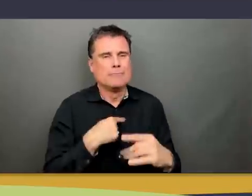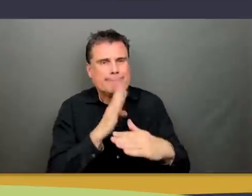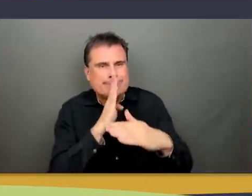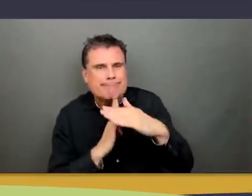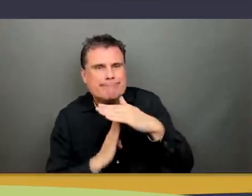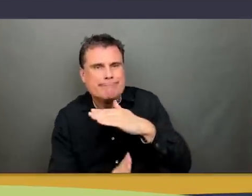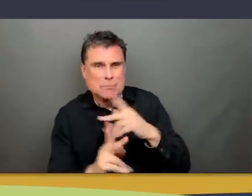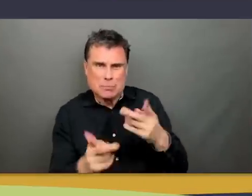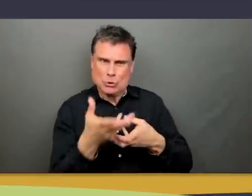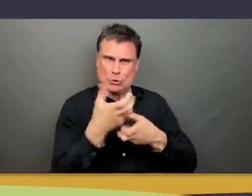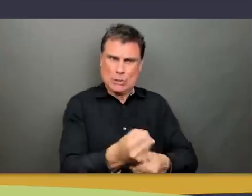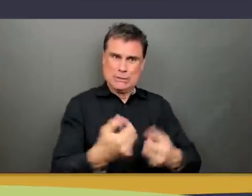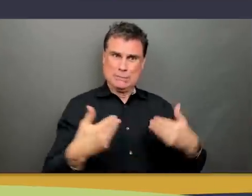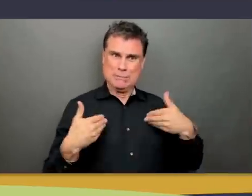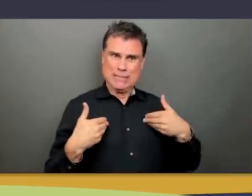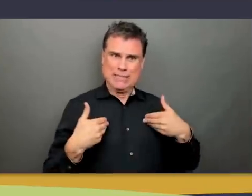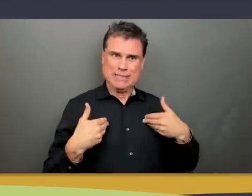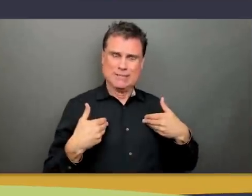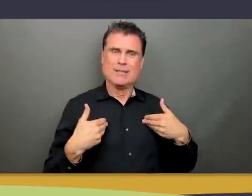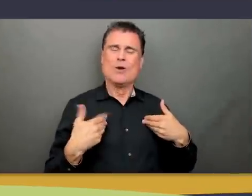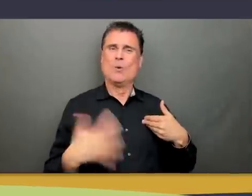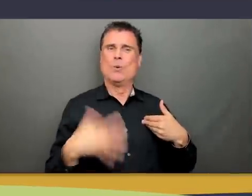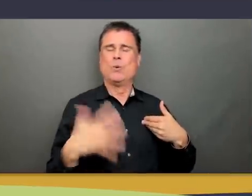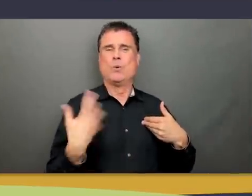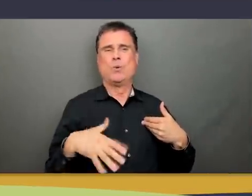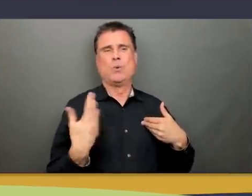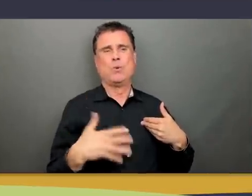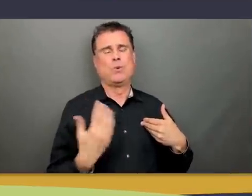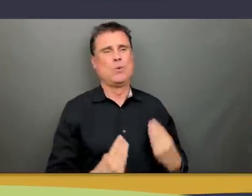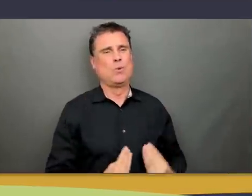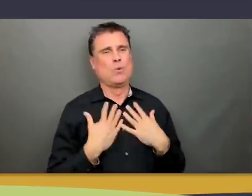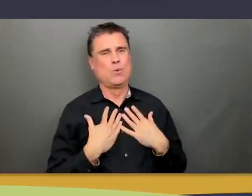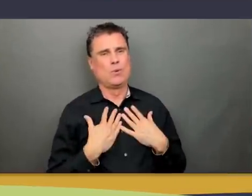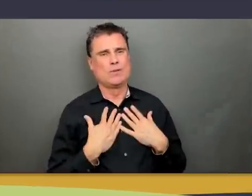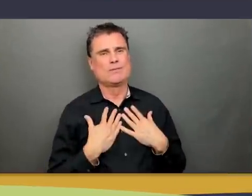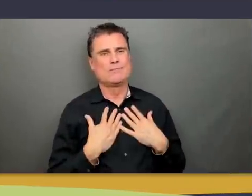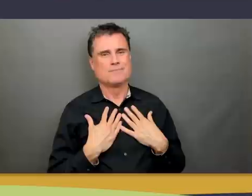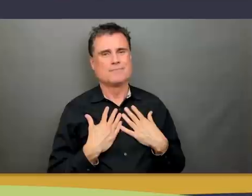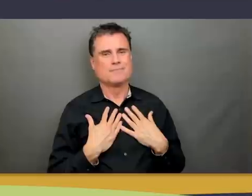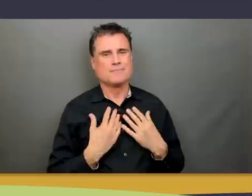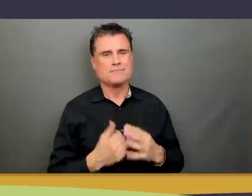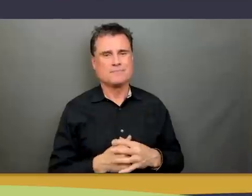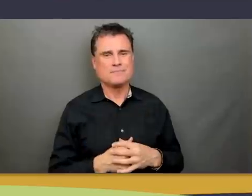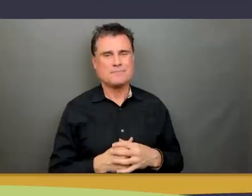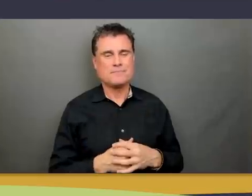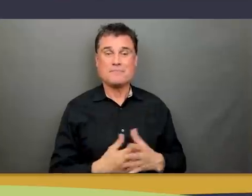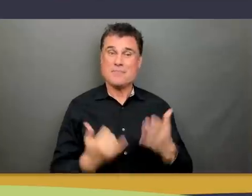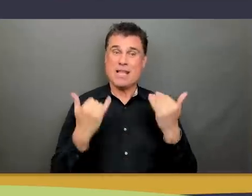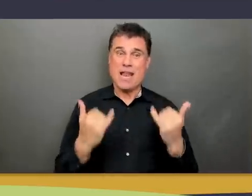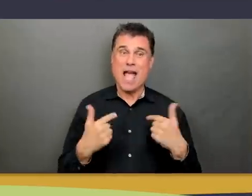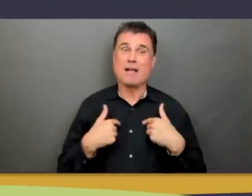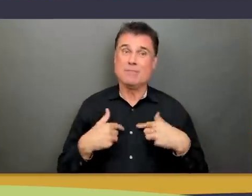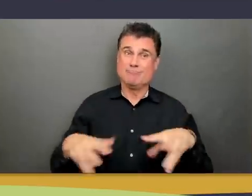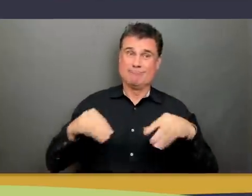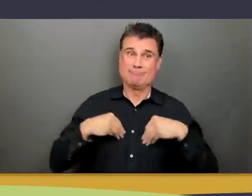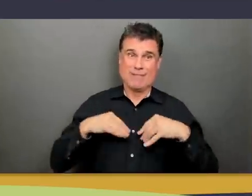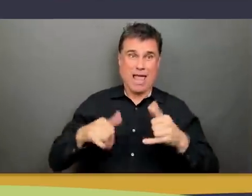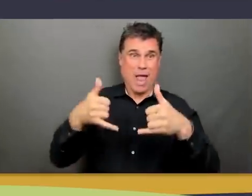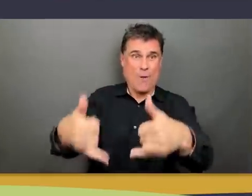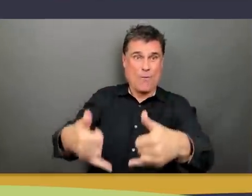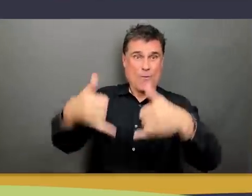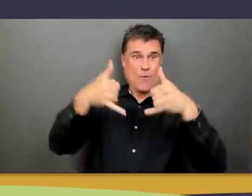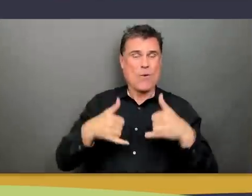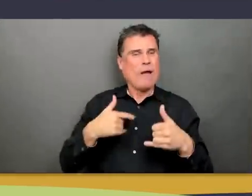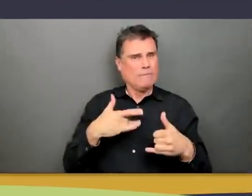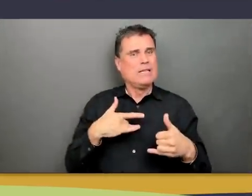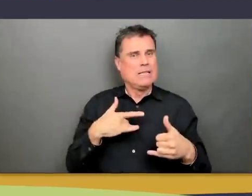in me and my fellow 2021 recipients. Accepting this award today is a privilege and responsibility that I